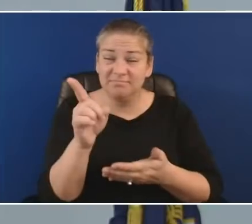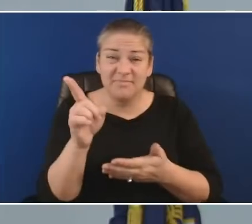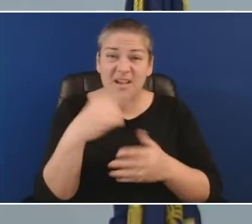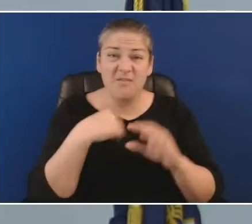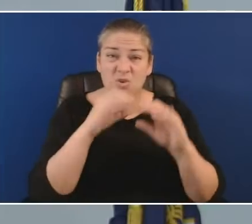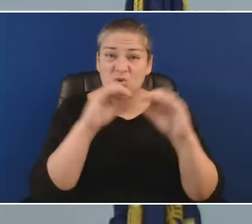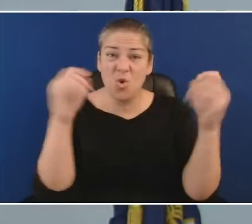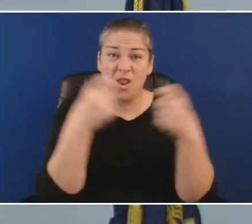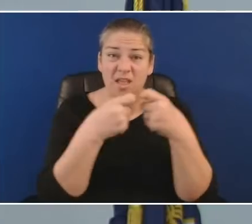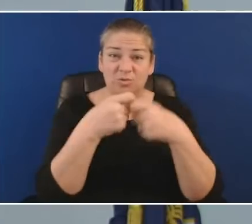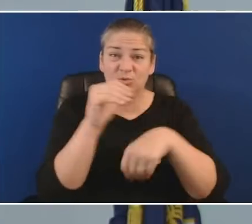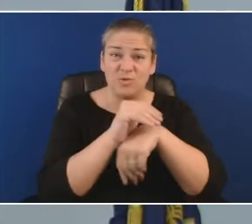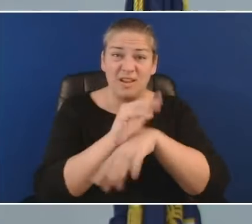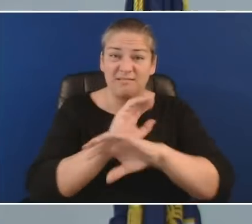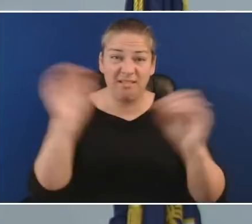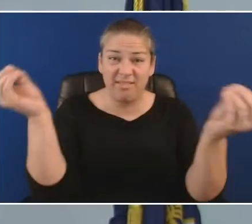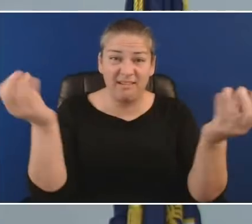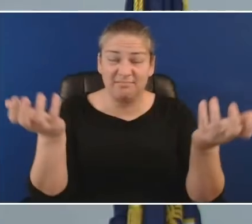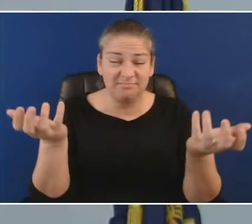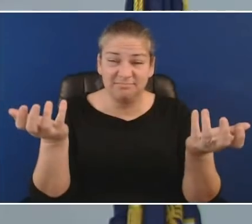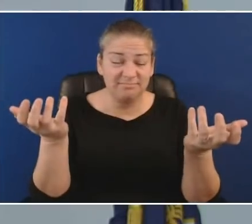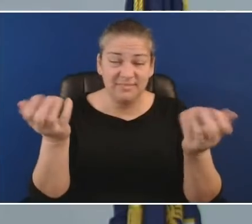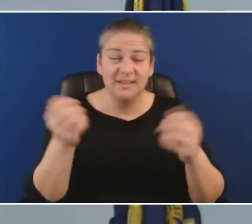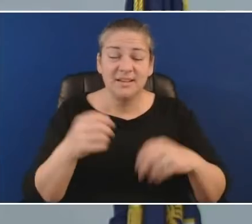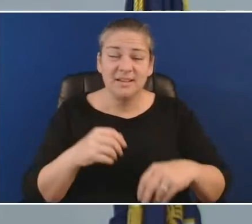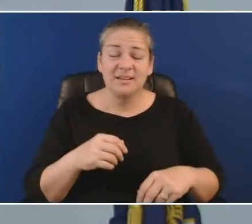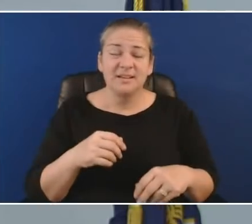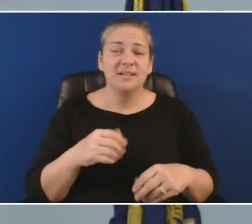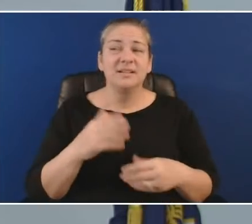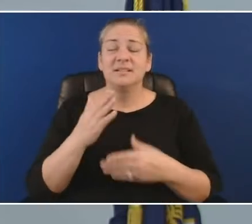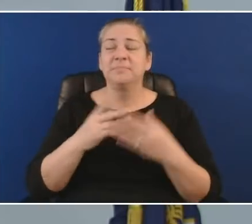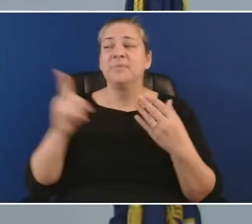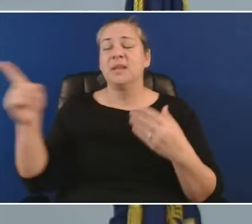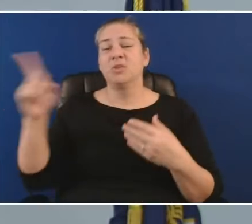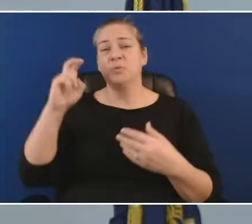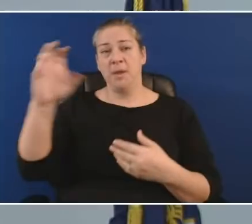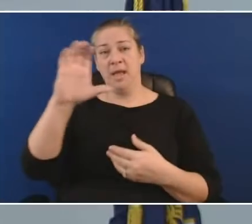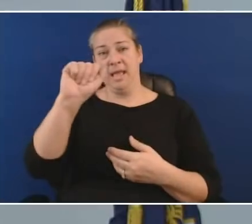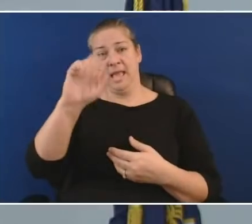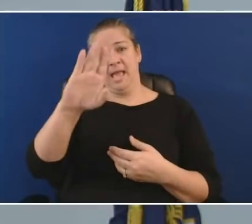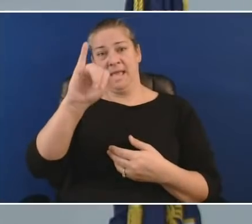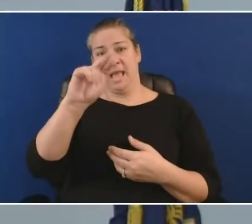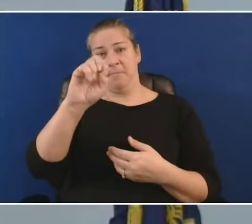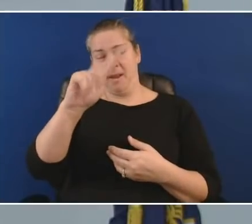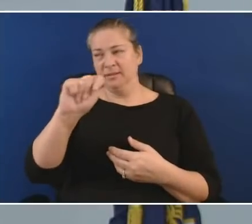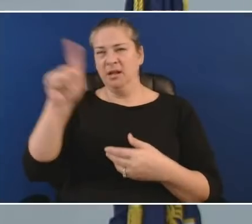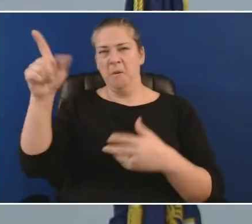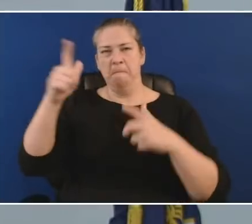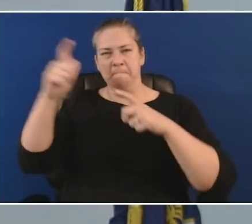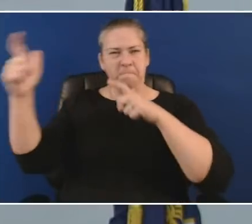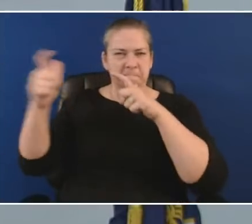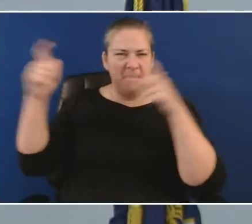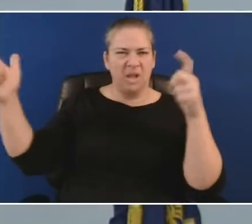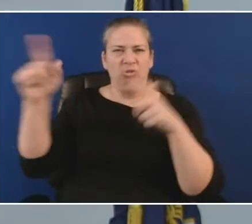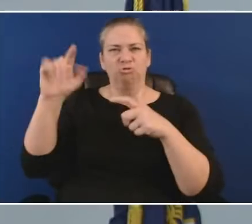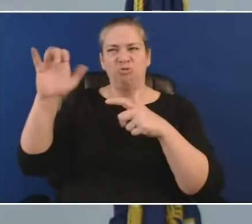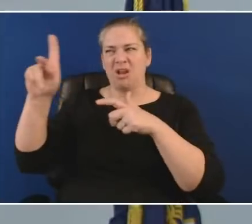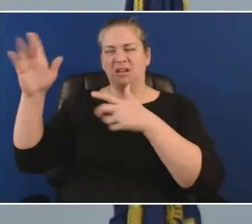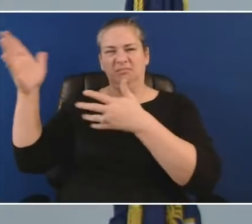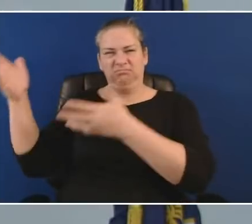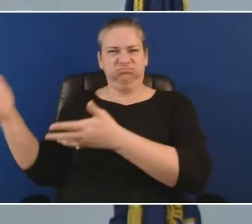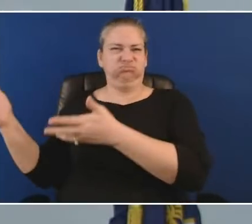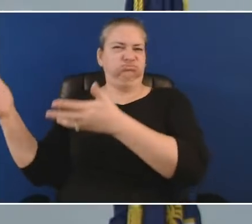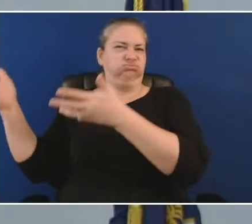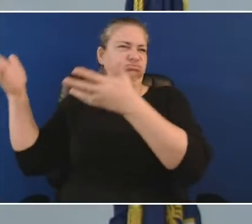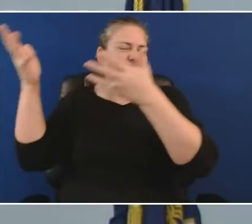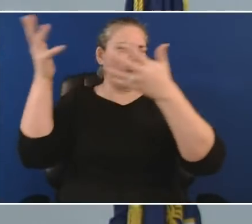tonight. We've been able to get our transportation cabinet with all of our heavy trucks out on the roads, clearing them off because it's